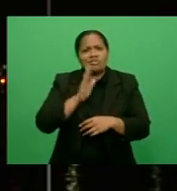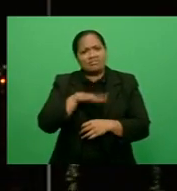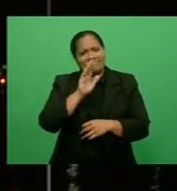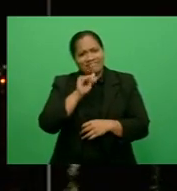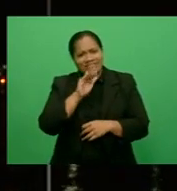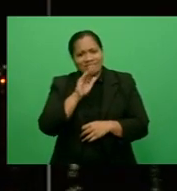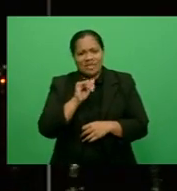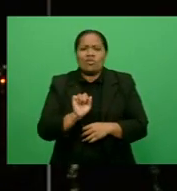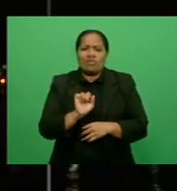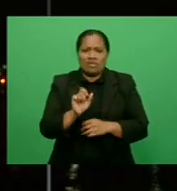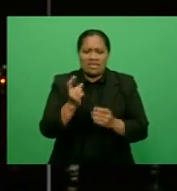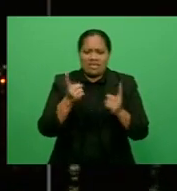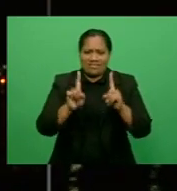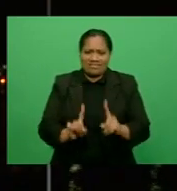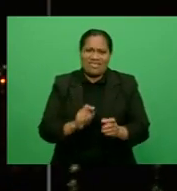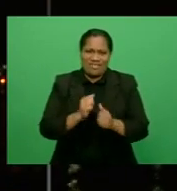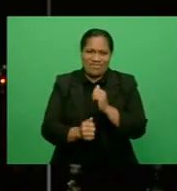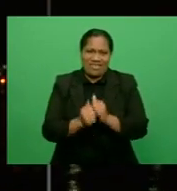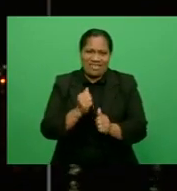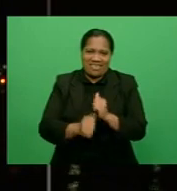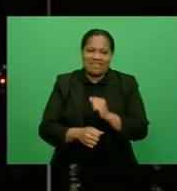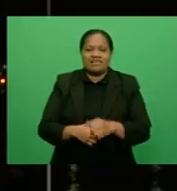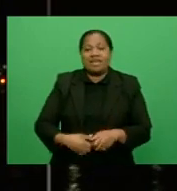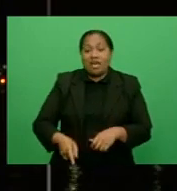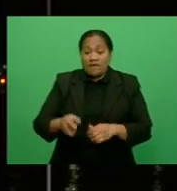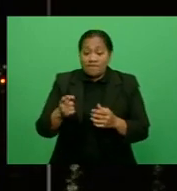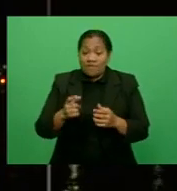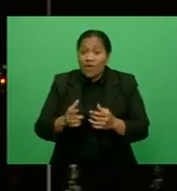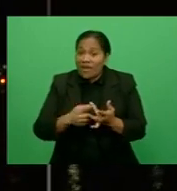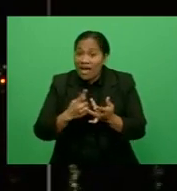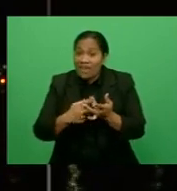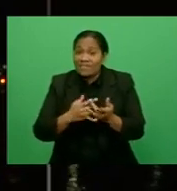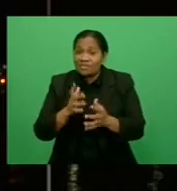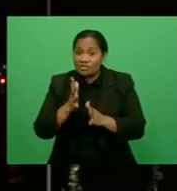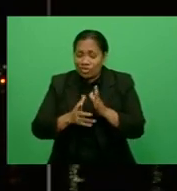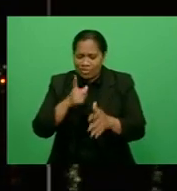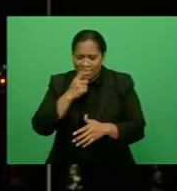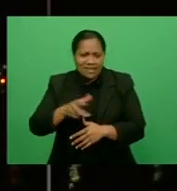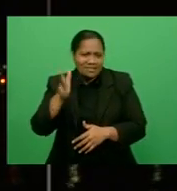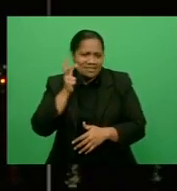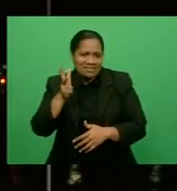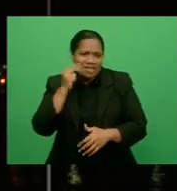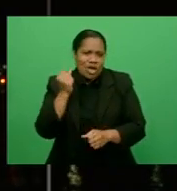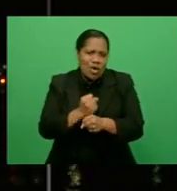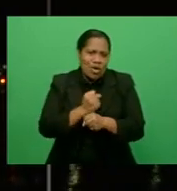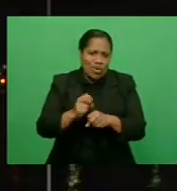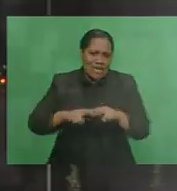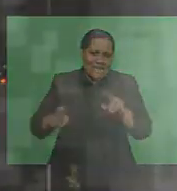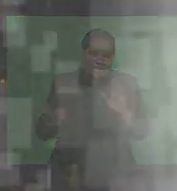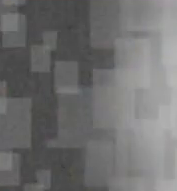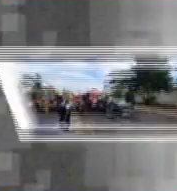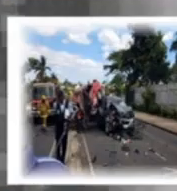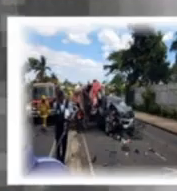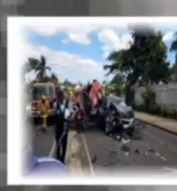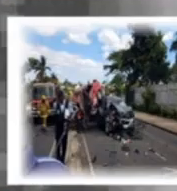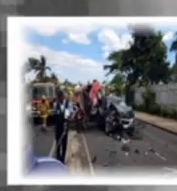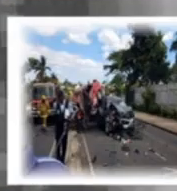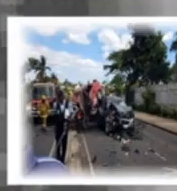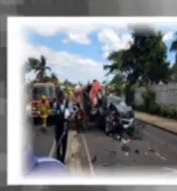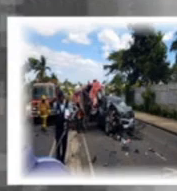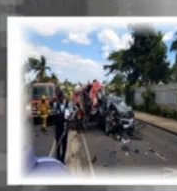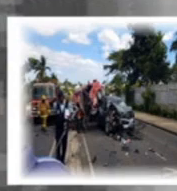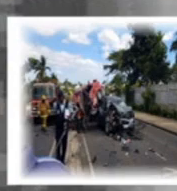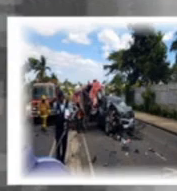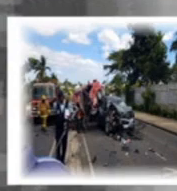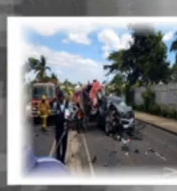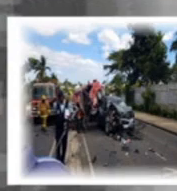deceased brothers. Now for these stories and others tune in daily to our sister radio station Gold FM our poll question we're asking should more